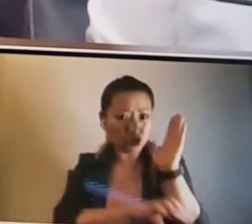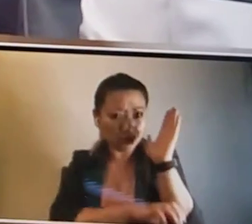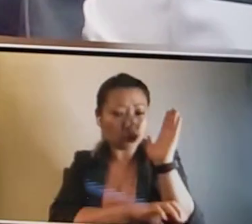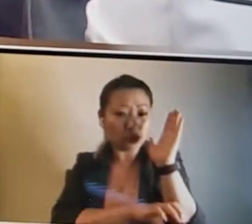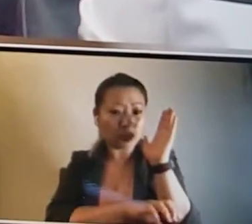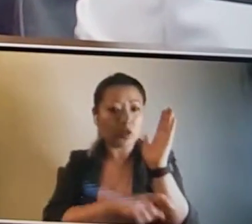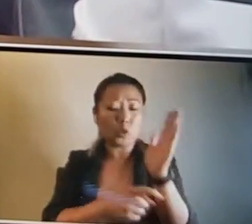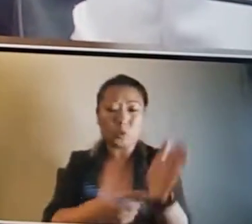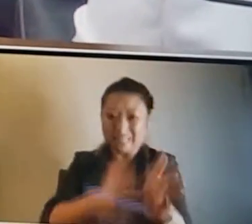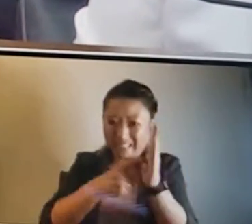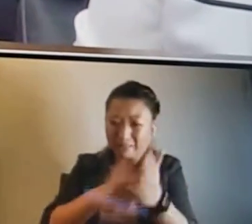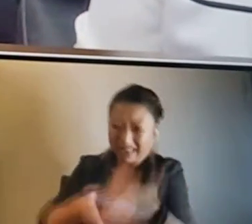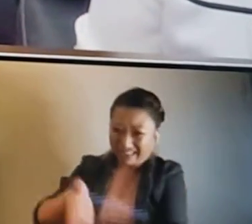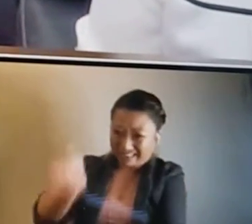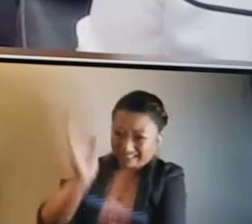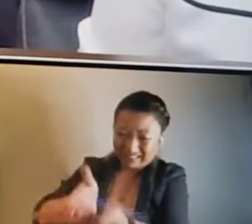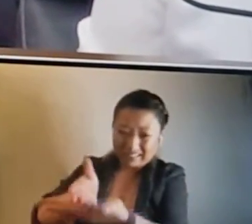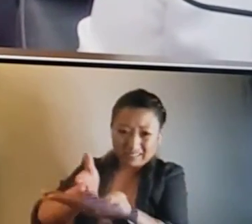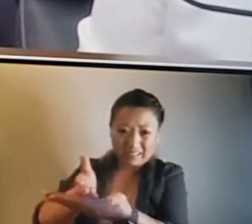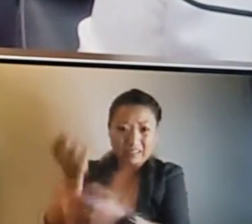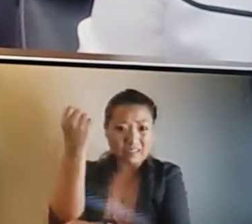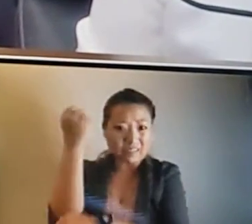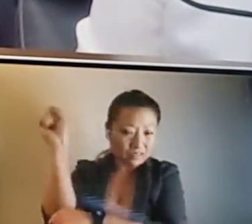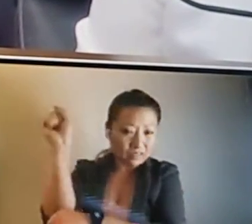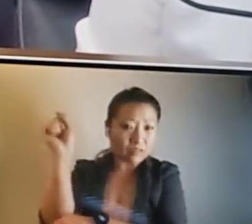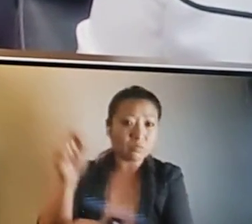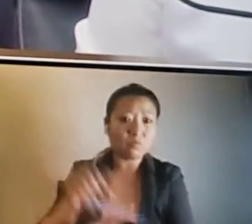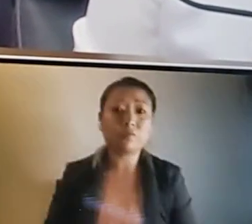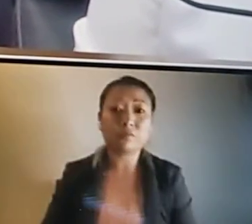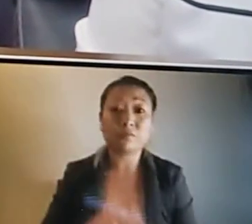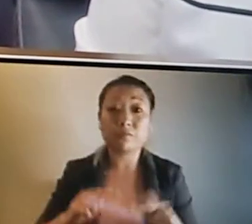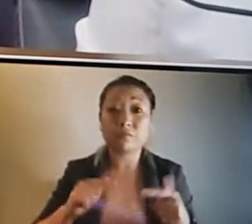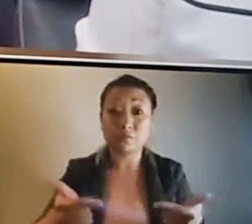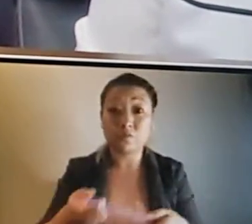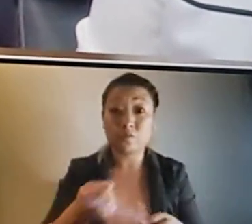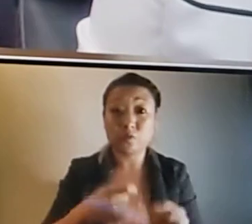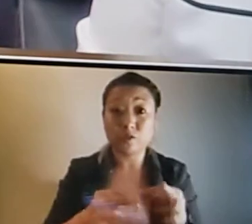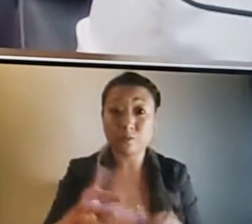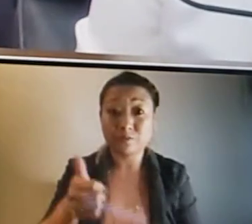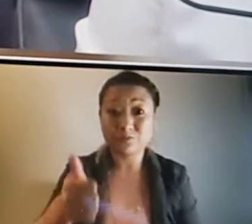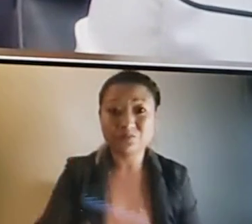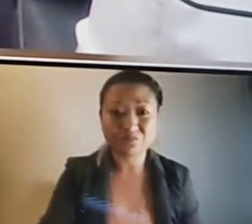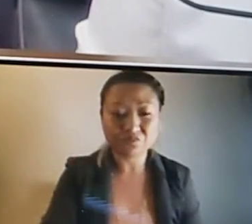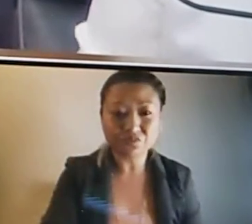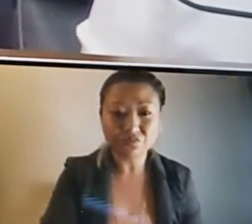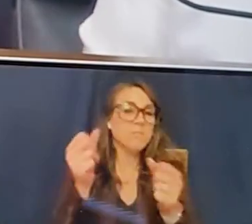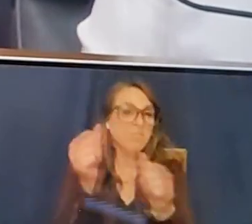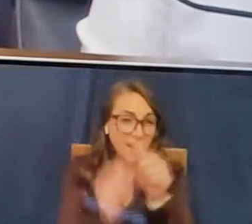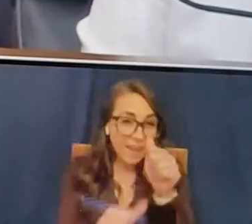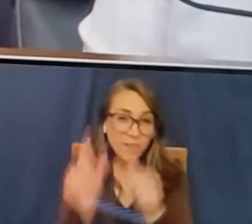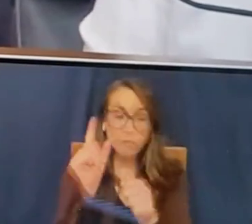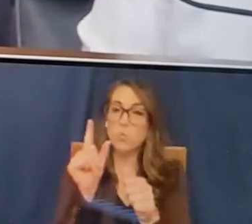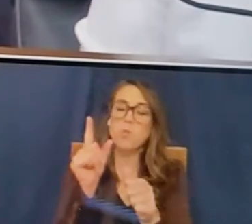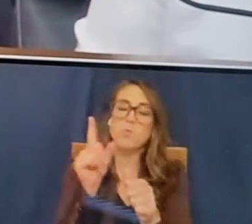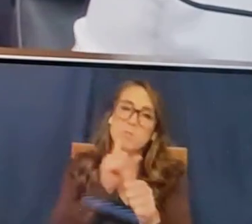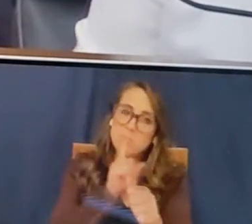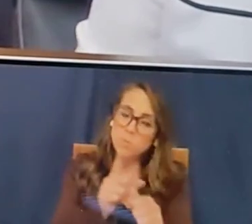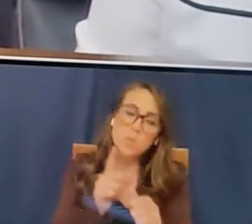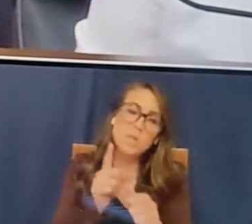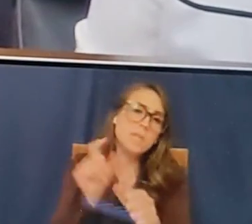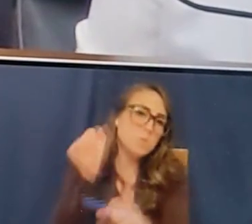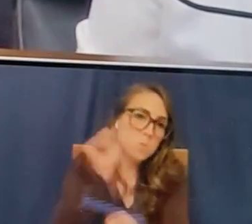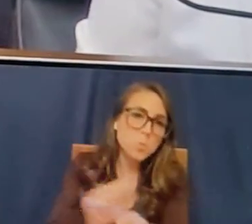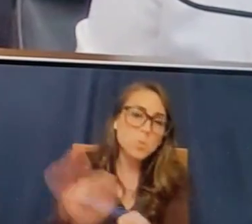There was a desperate scramble for everyone to get President Trump to do anything. All this